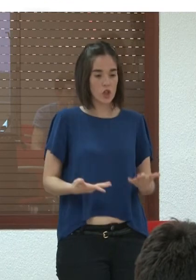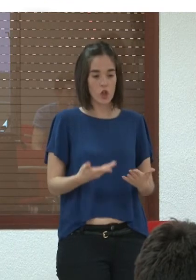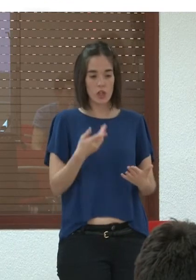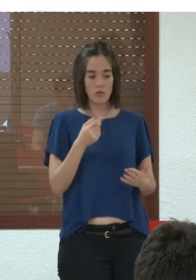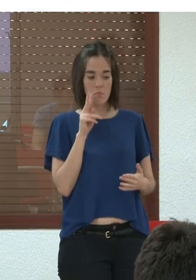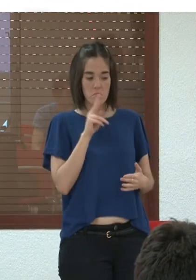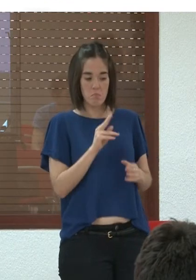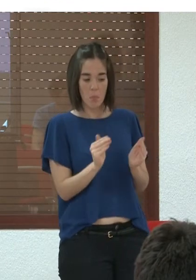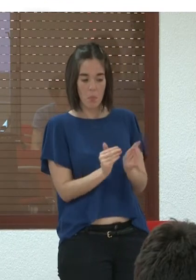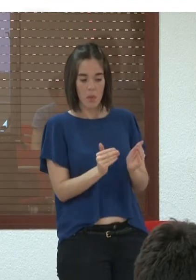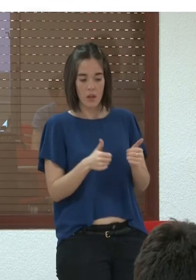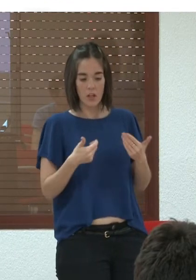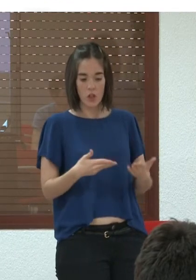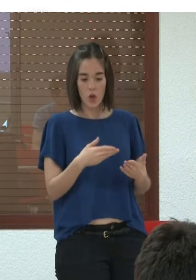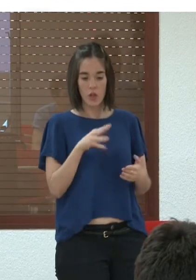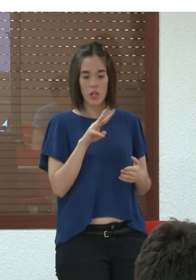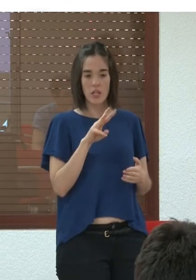clarify a little bit